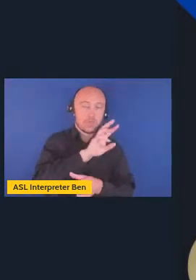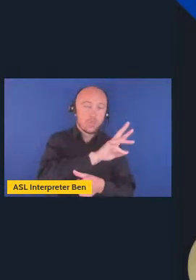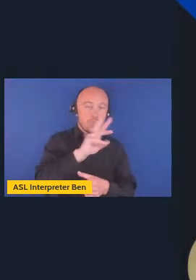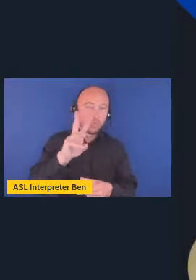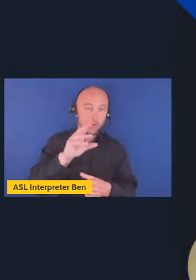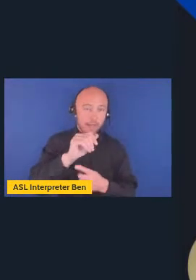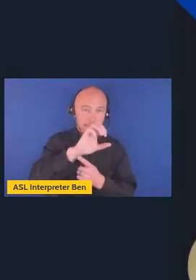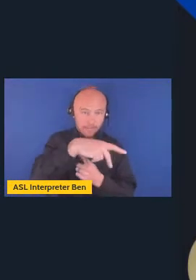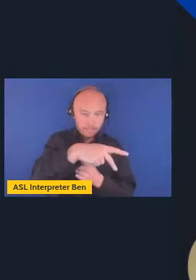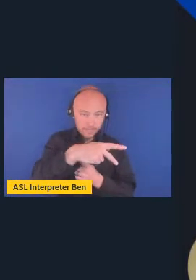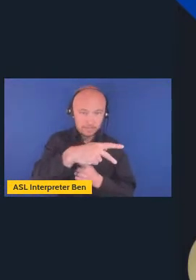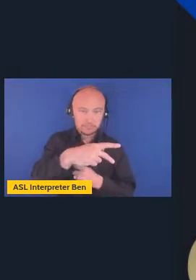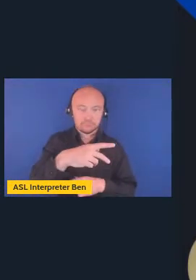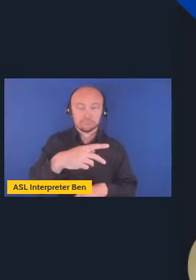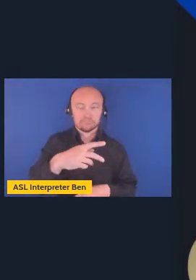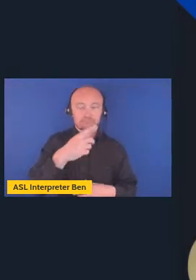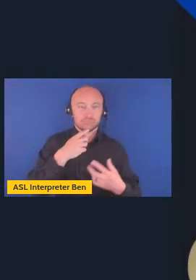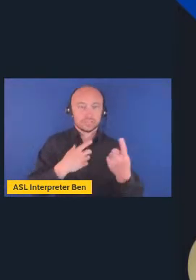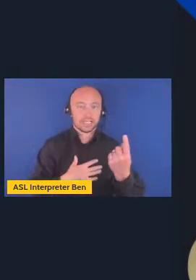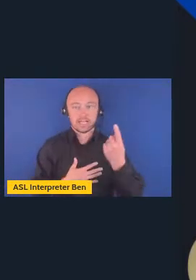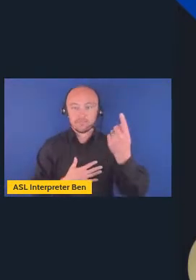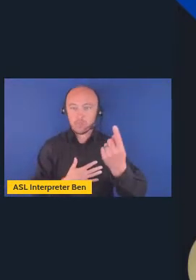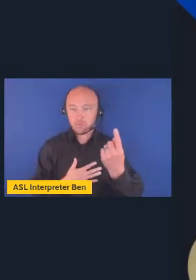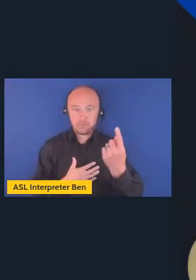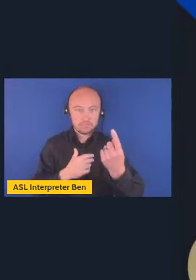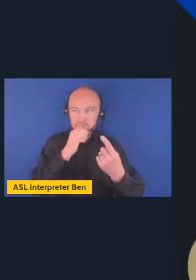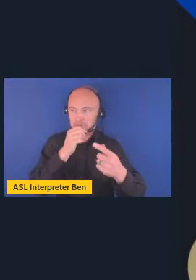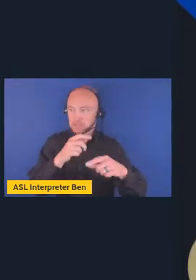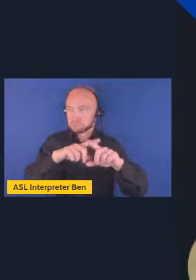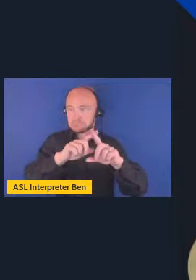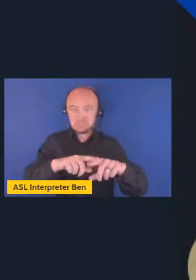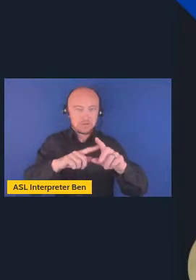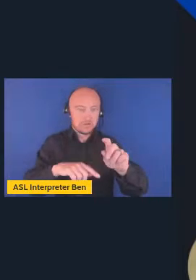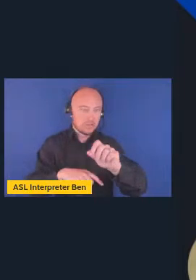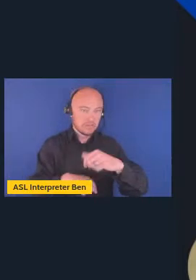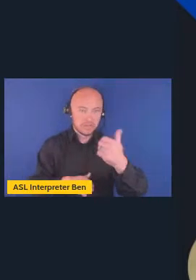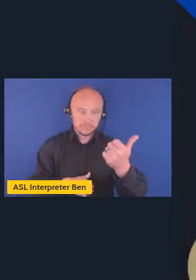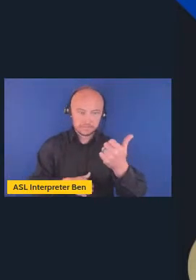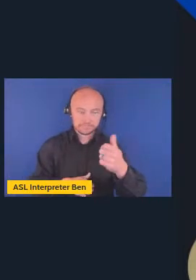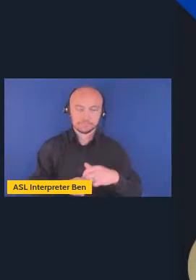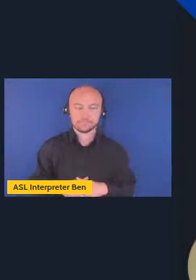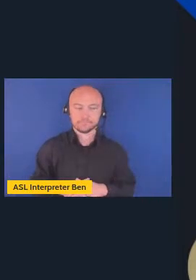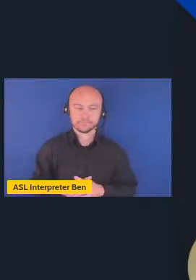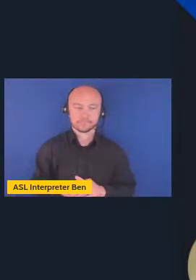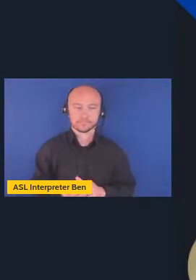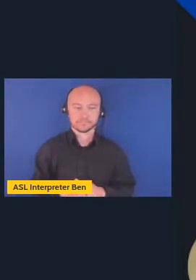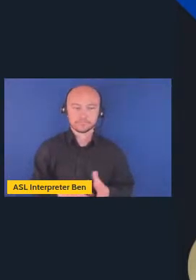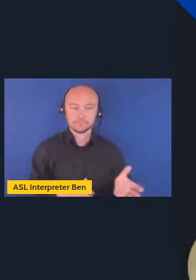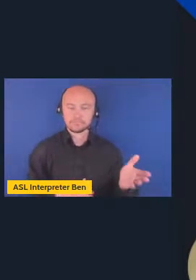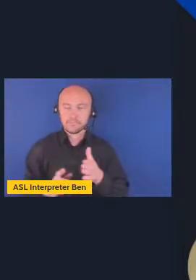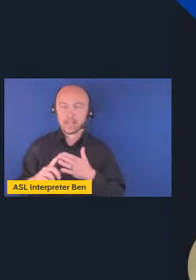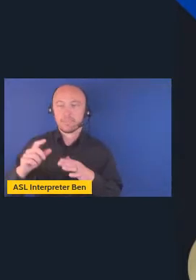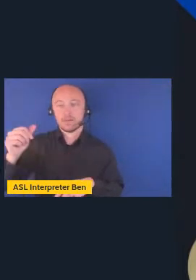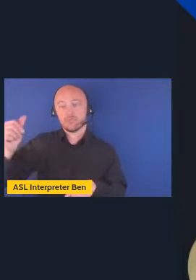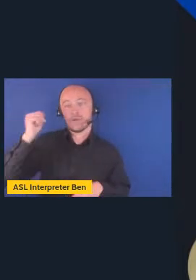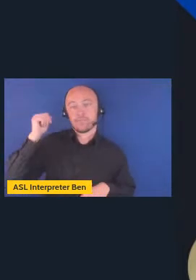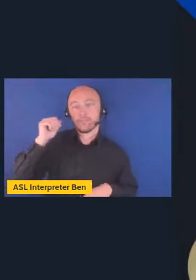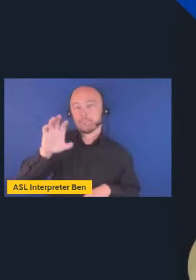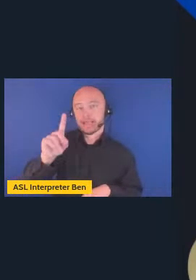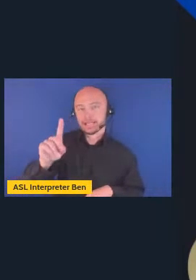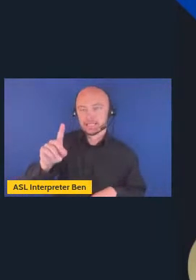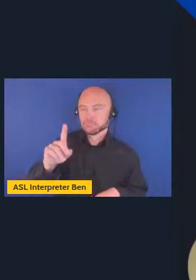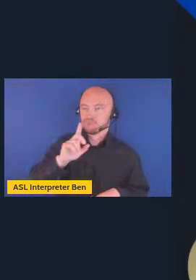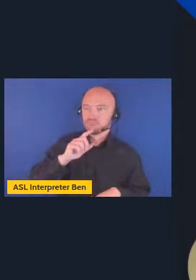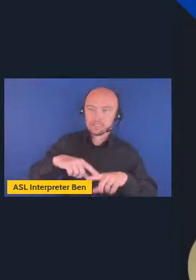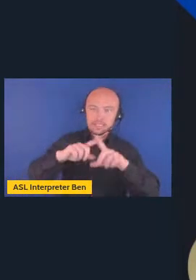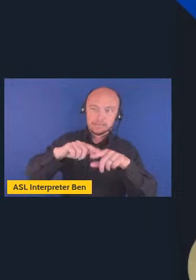is really standalone. It didn't rely on anything else but itself. And then the back end that had a lot of